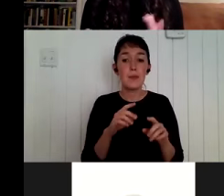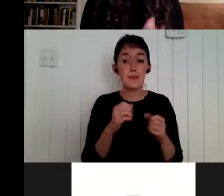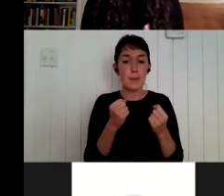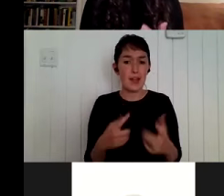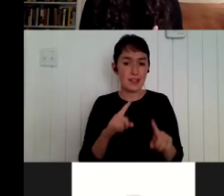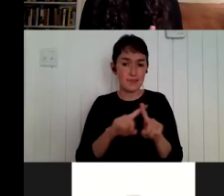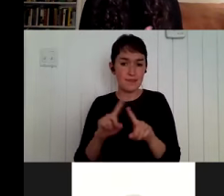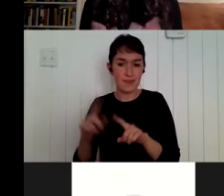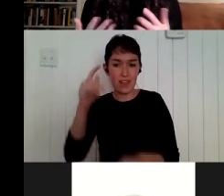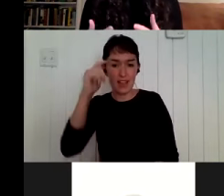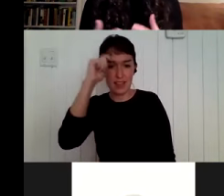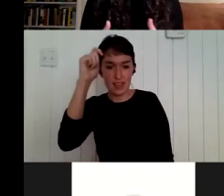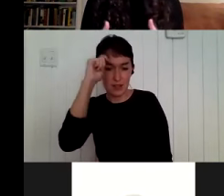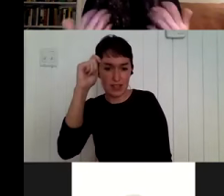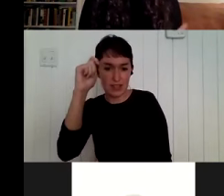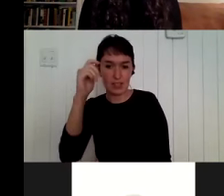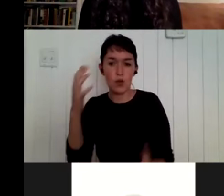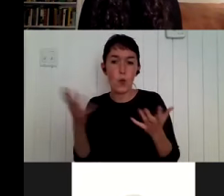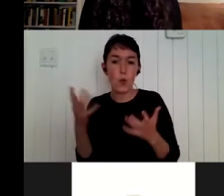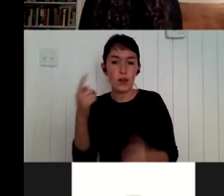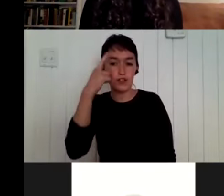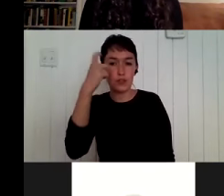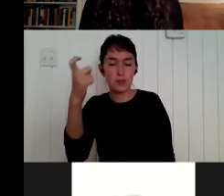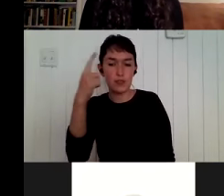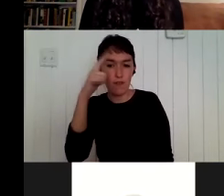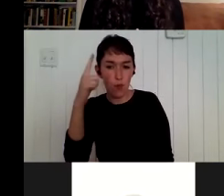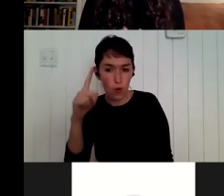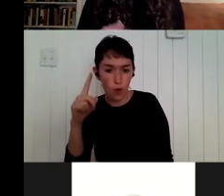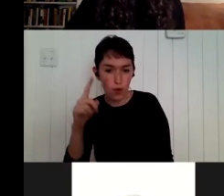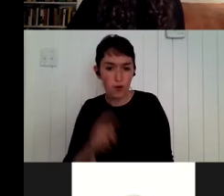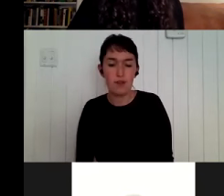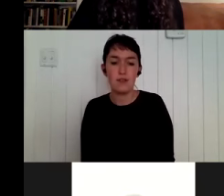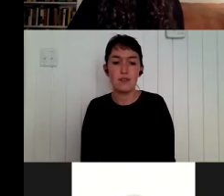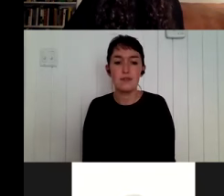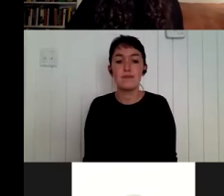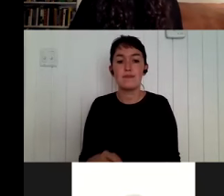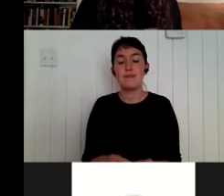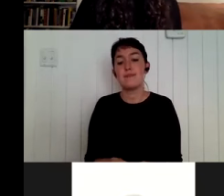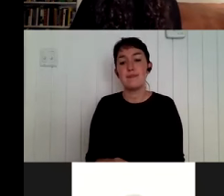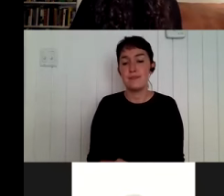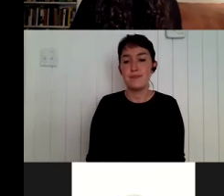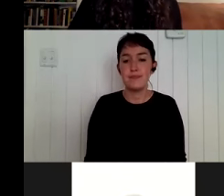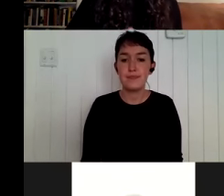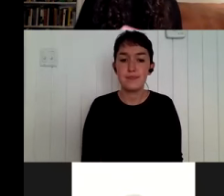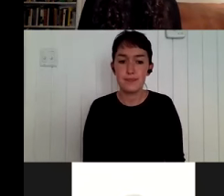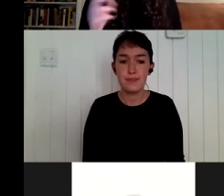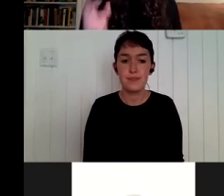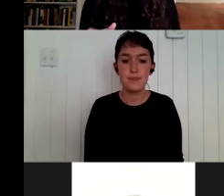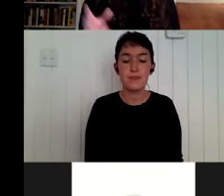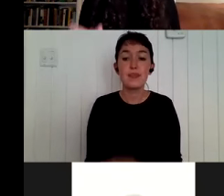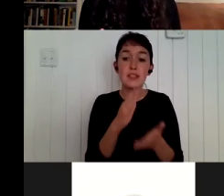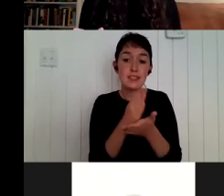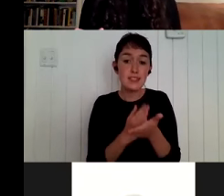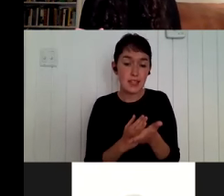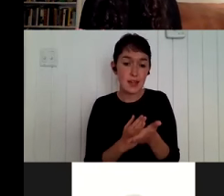little empirical evidence to sort of back up those claims. But there has been some work showing that the